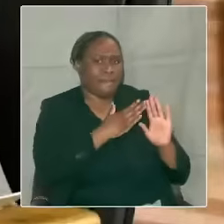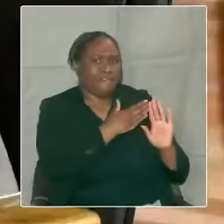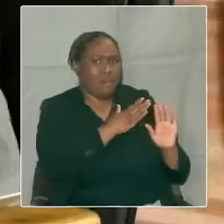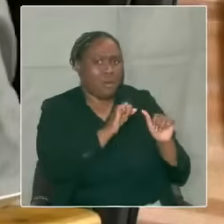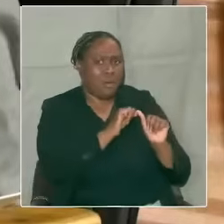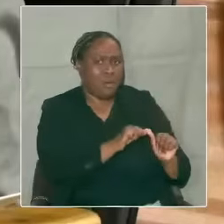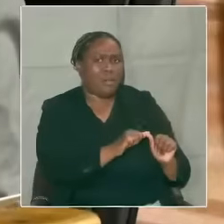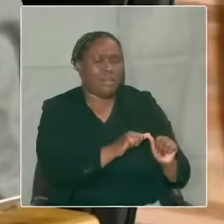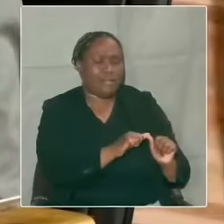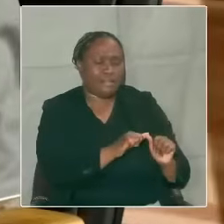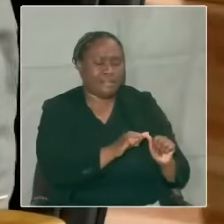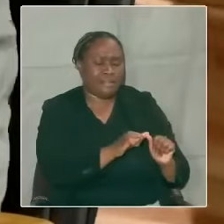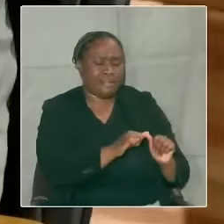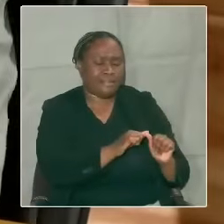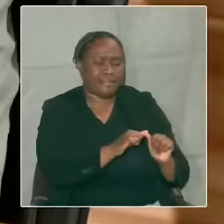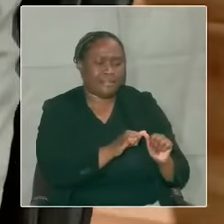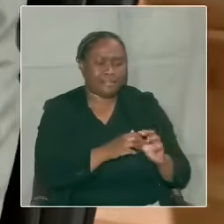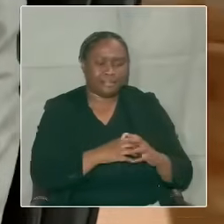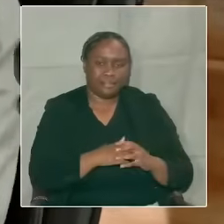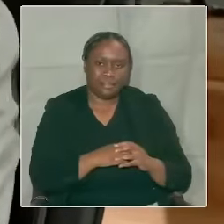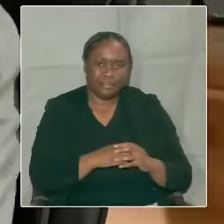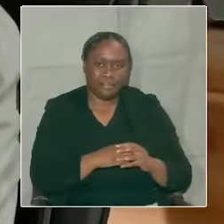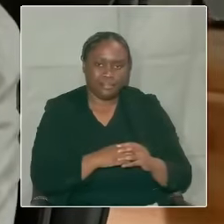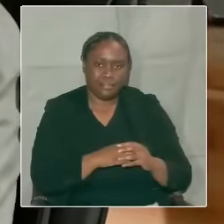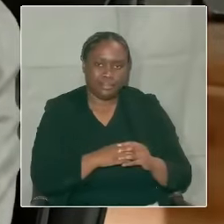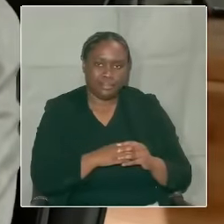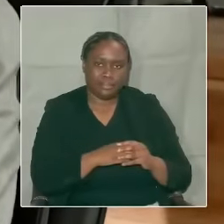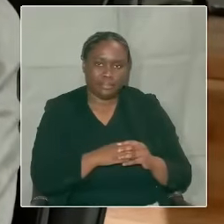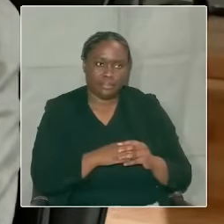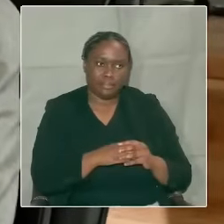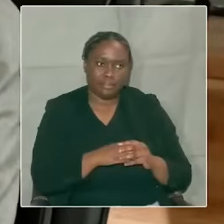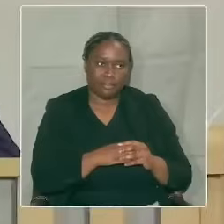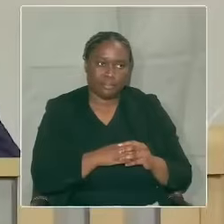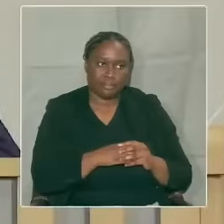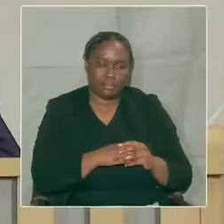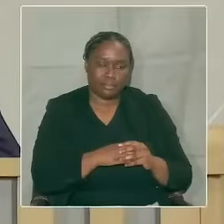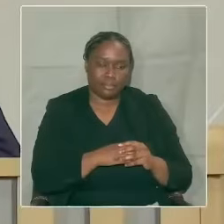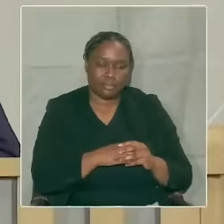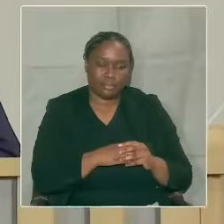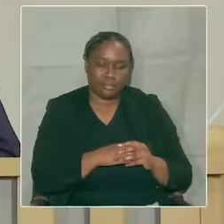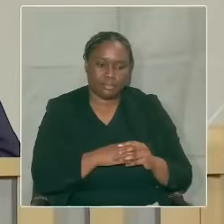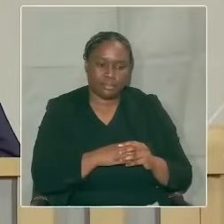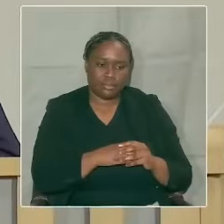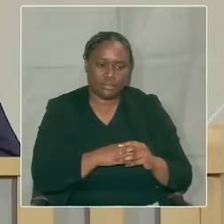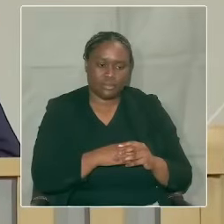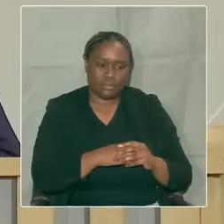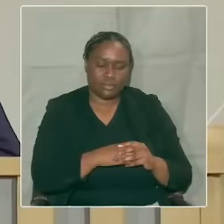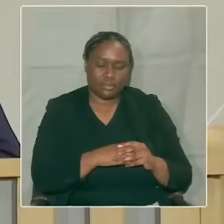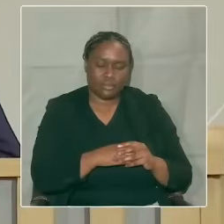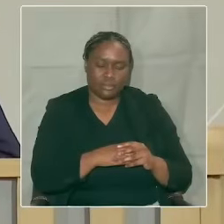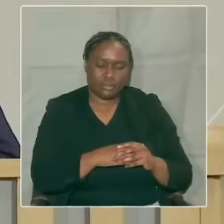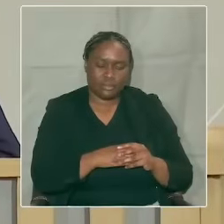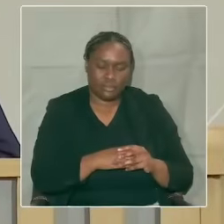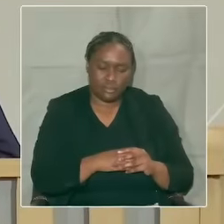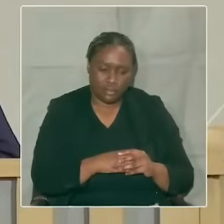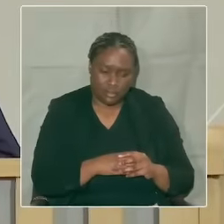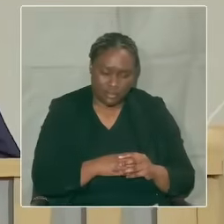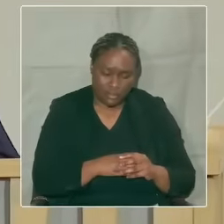Yeah, go yes. on, yes, thank you, Mr. Mutao. General, I do know that